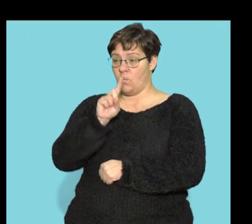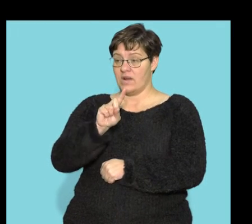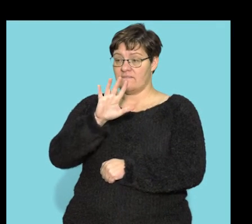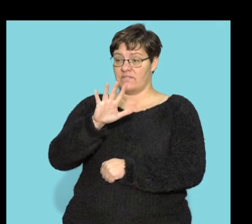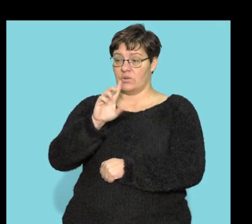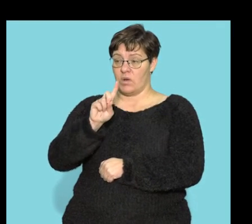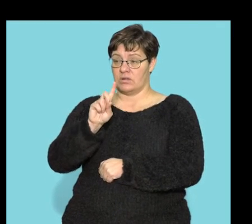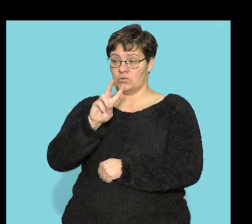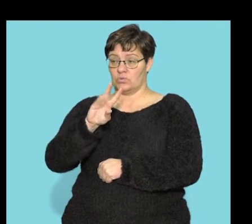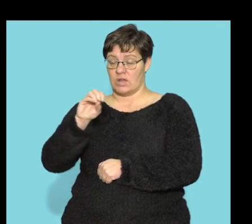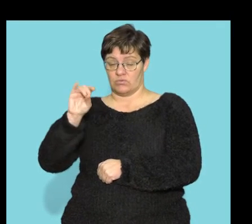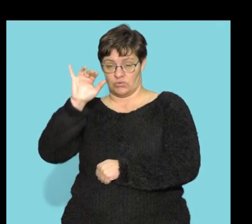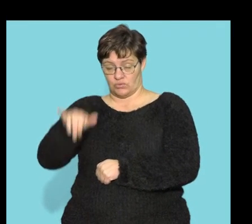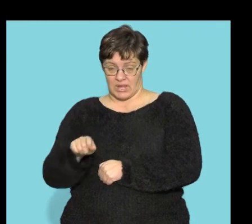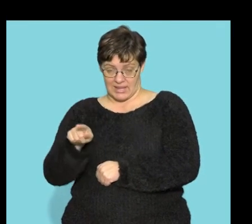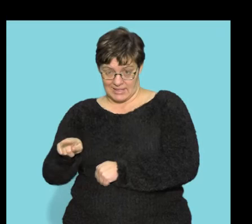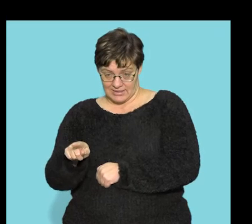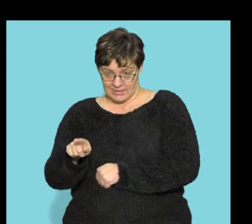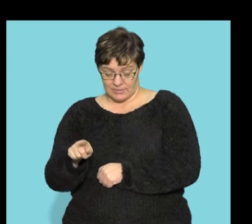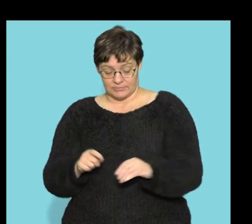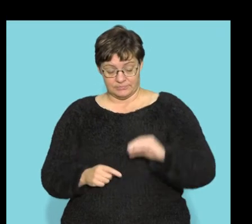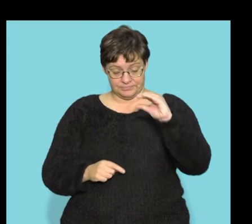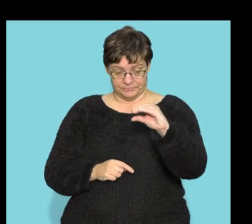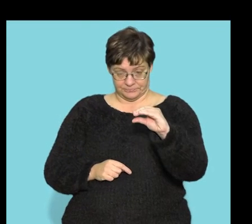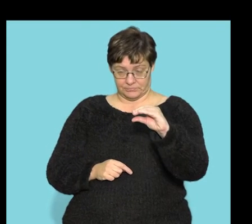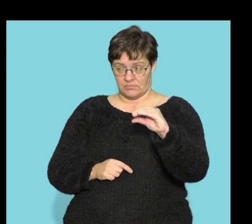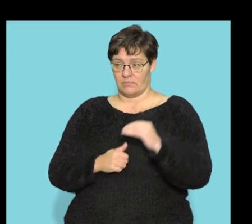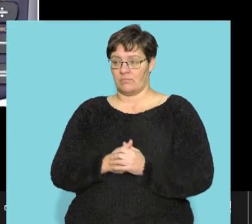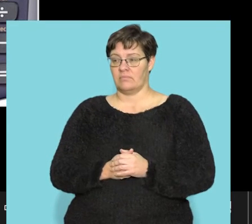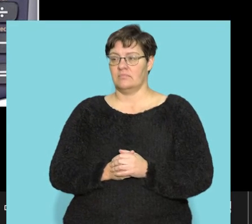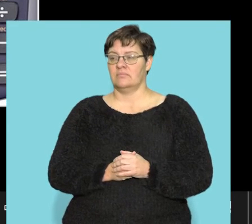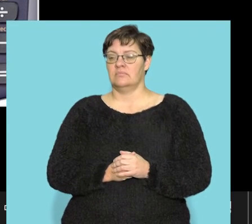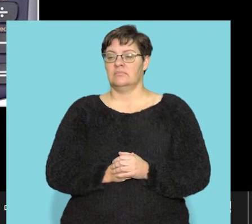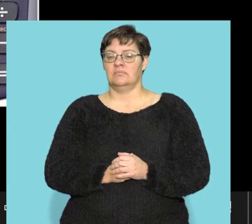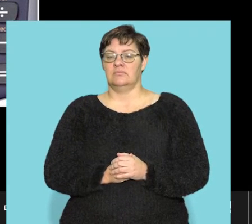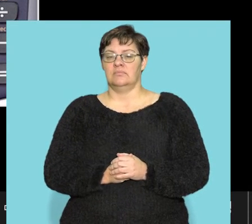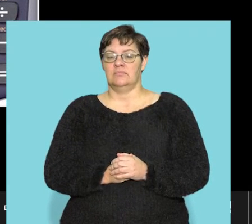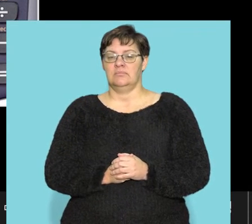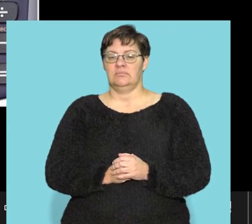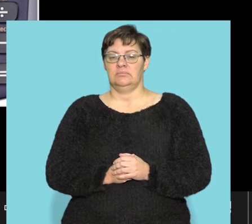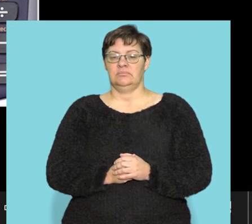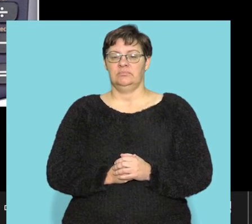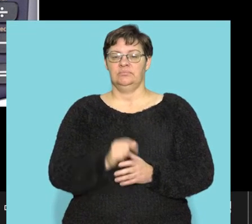July salary to be 151,200. So let's take that.